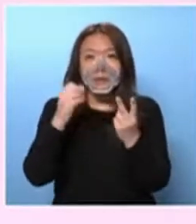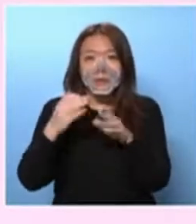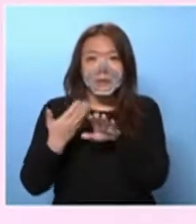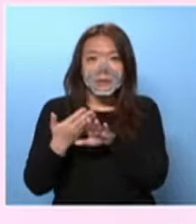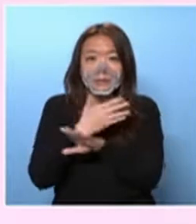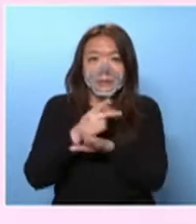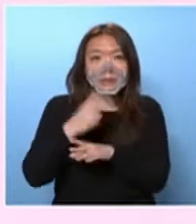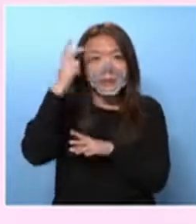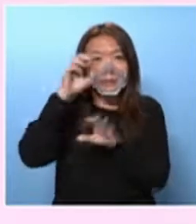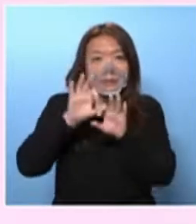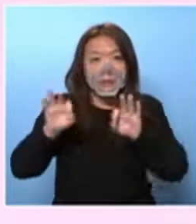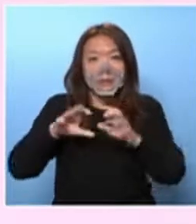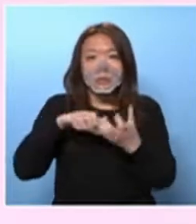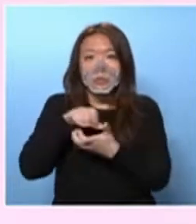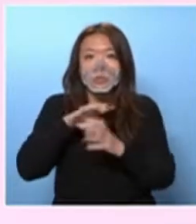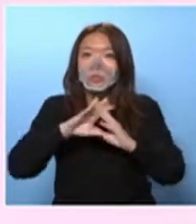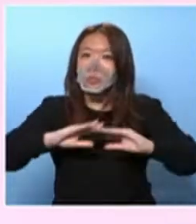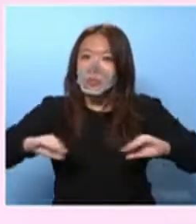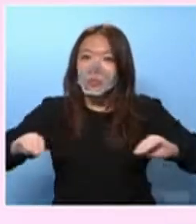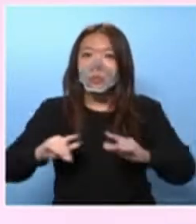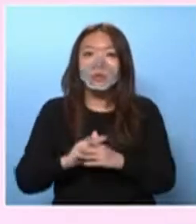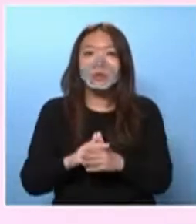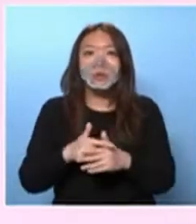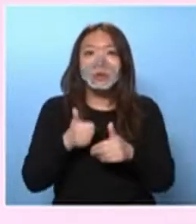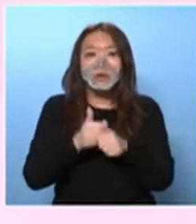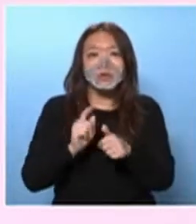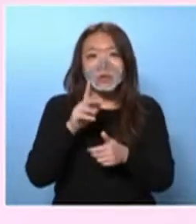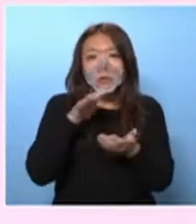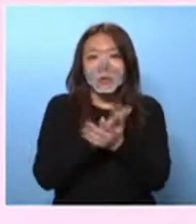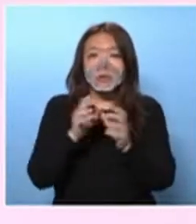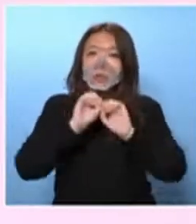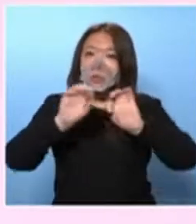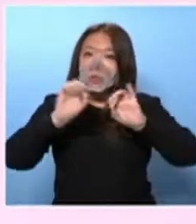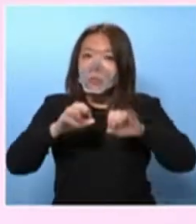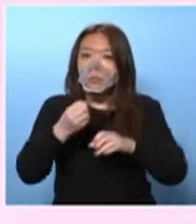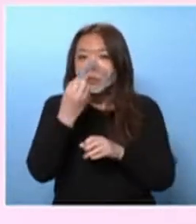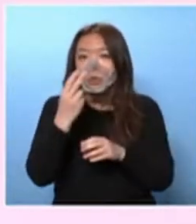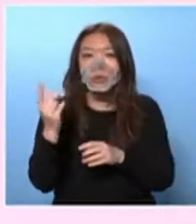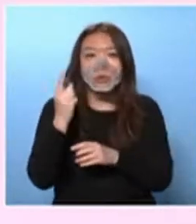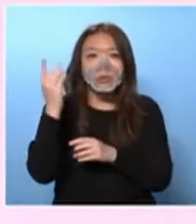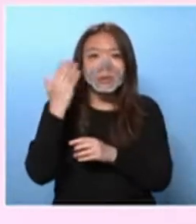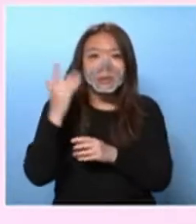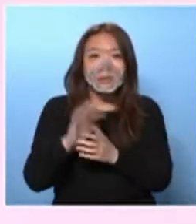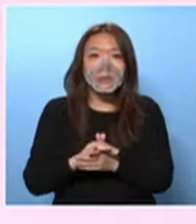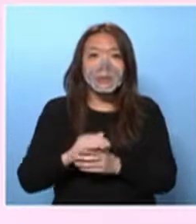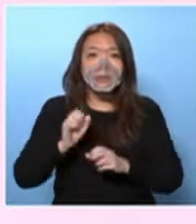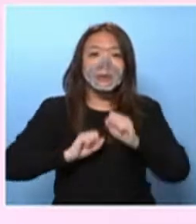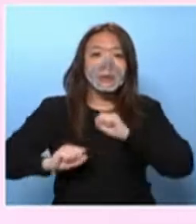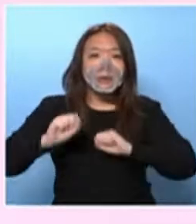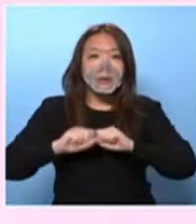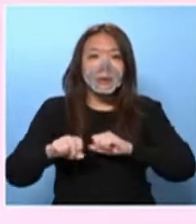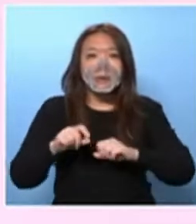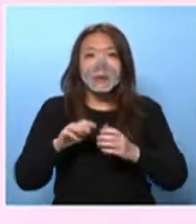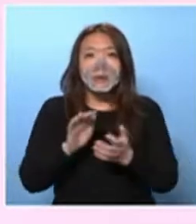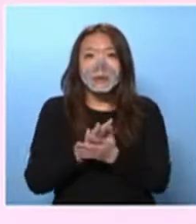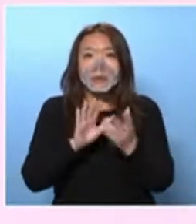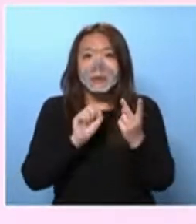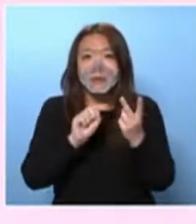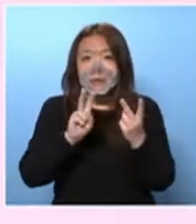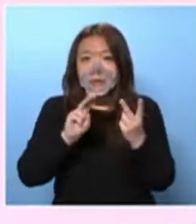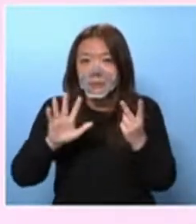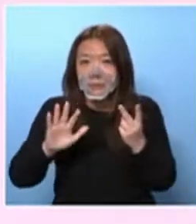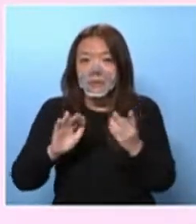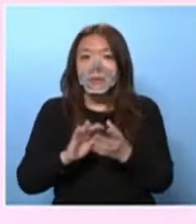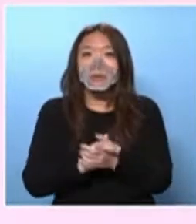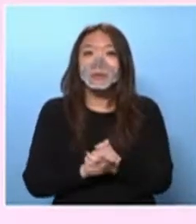carbon neutrality before 2050, the government will implement strategies and measures to reduce carbon emissions in accordance with the Hong